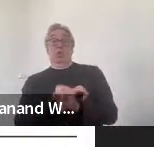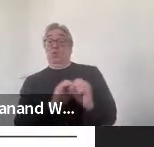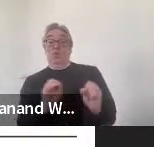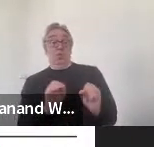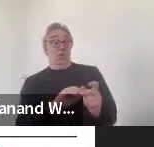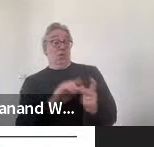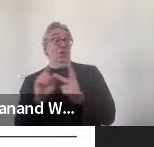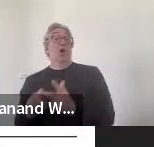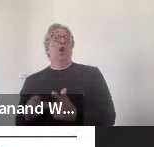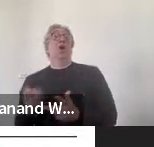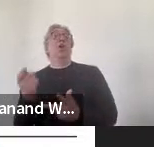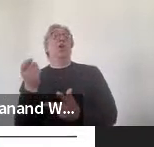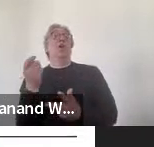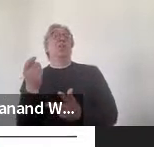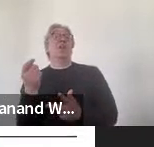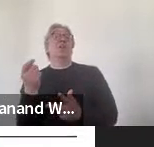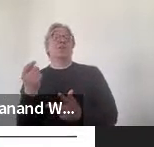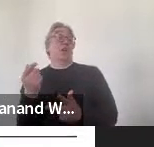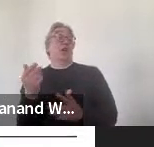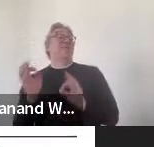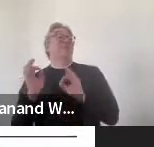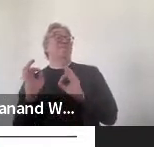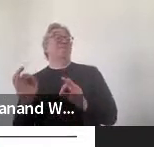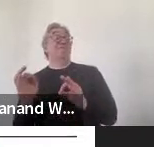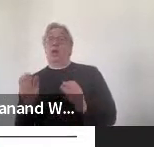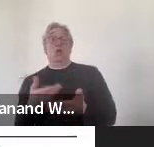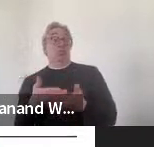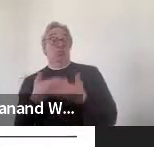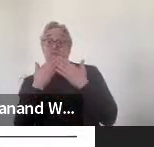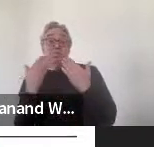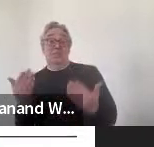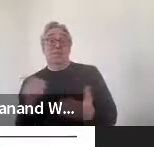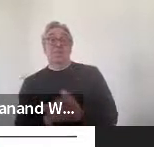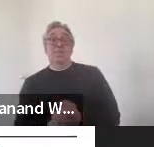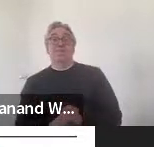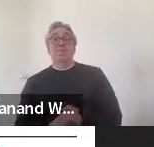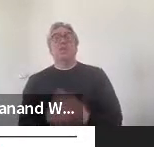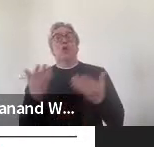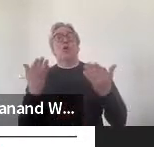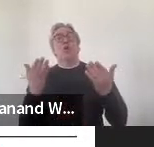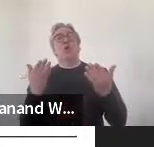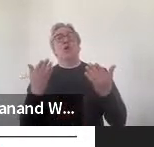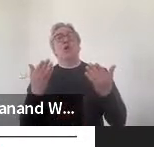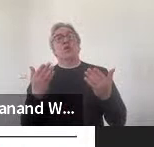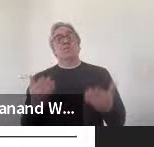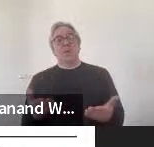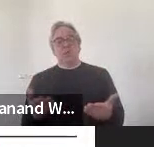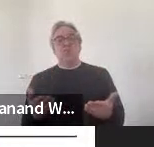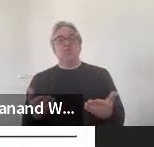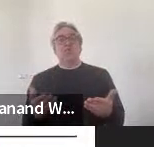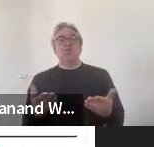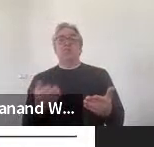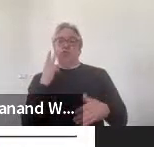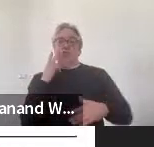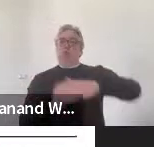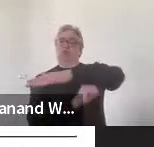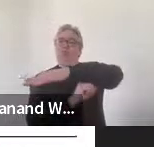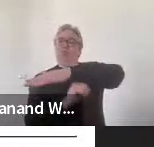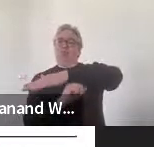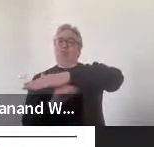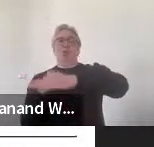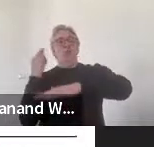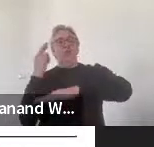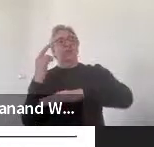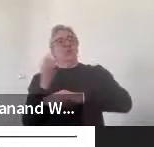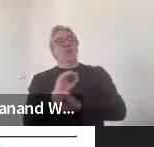and financial stability. Now I would like actually to close these underlying factors and show you more about